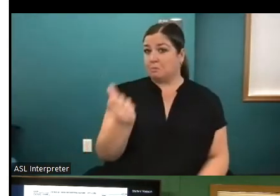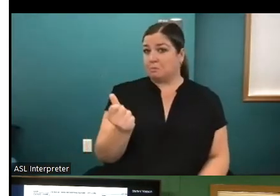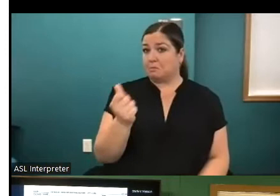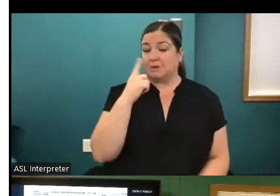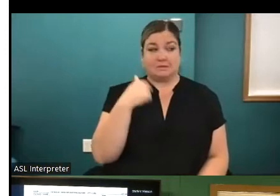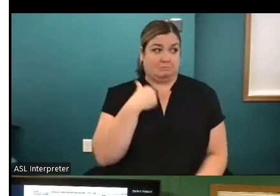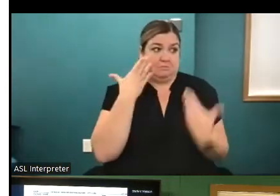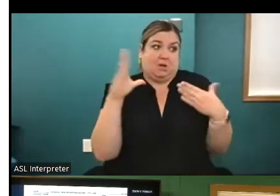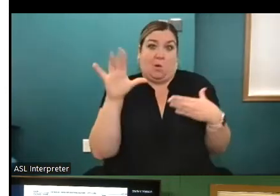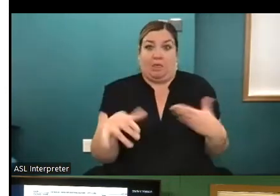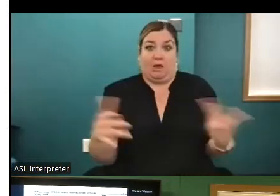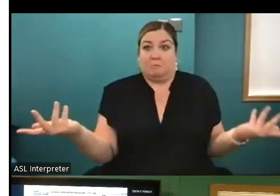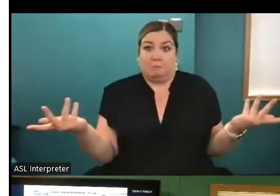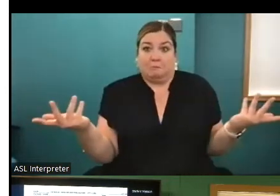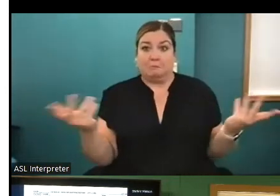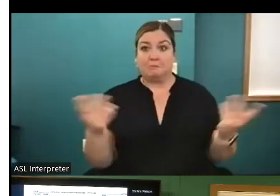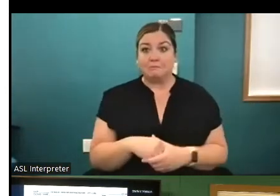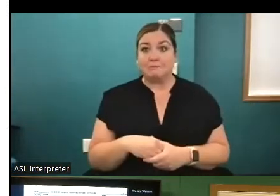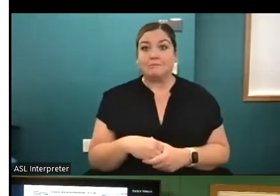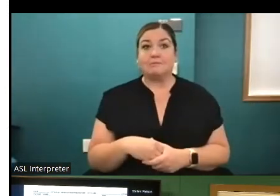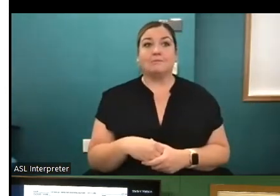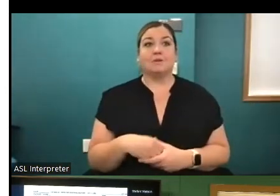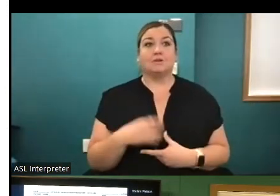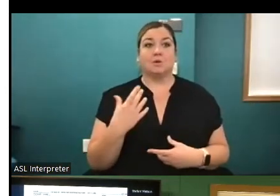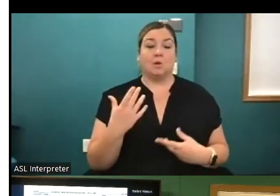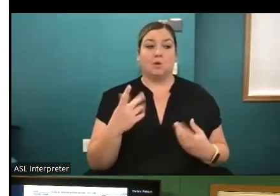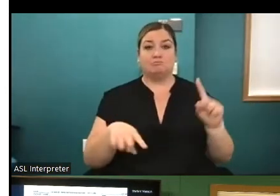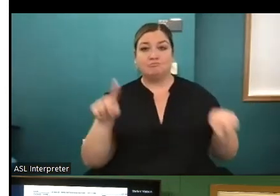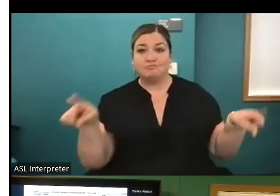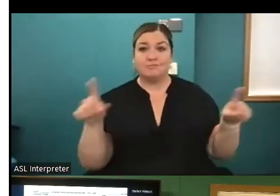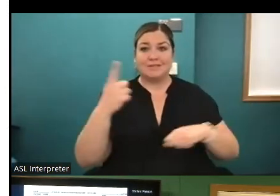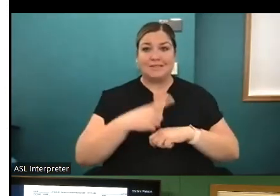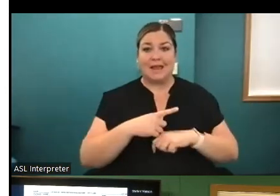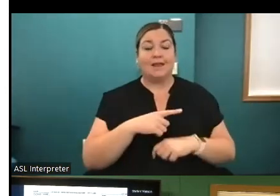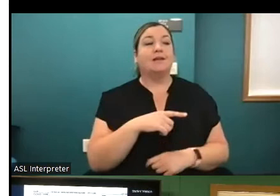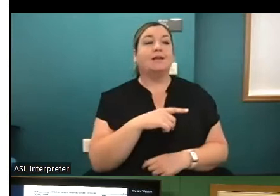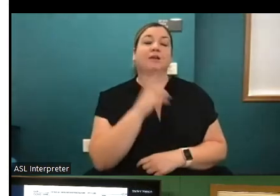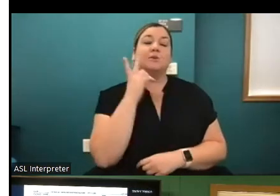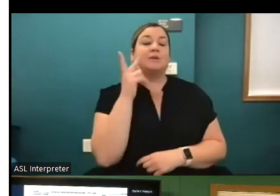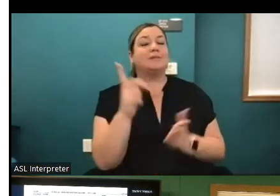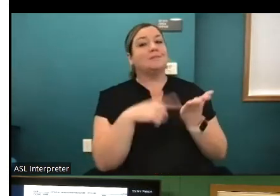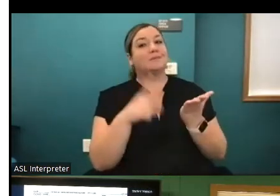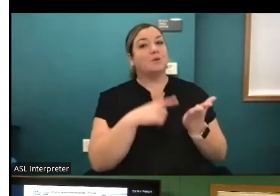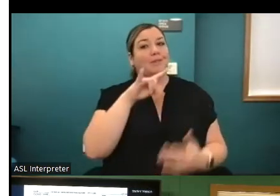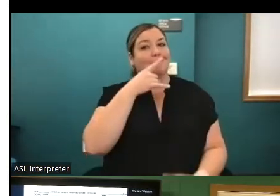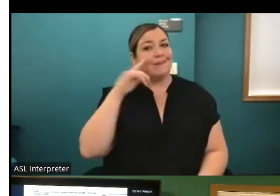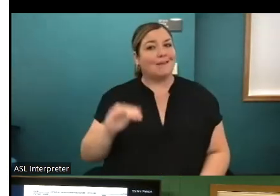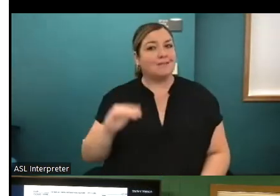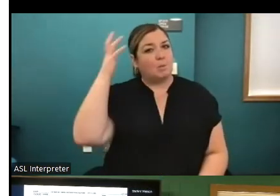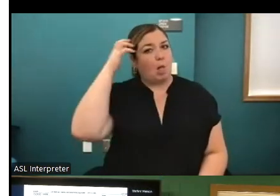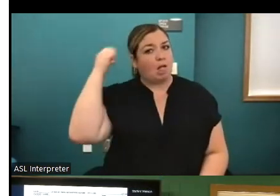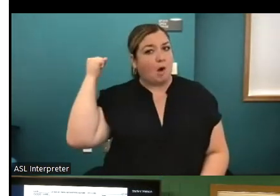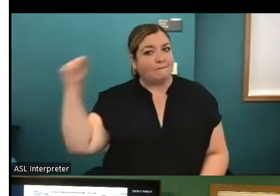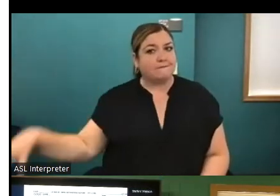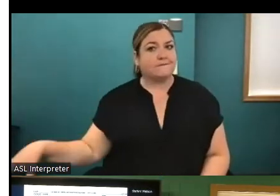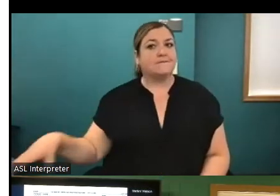didn't know that. Yeah. So even It's taking away also- speech or whatever. We see this sometimes for little kids who have a hard time, like they pull it off a lot and the parents